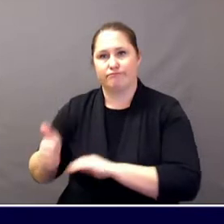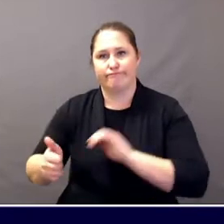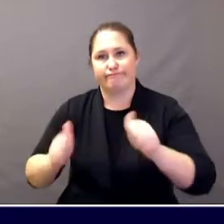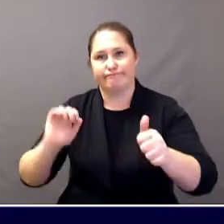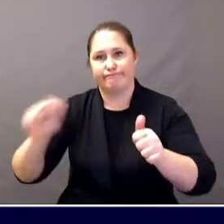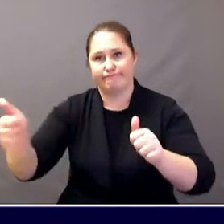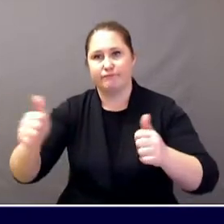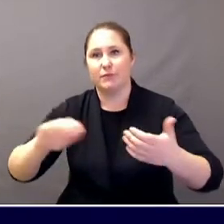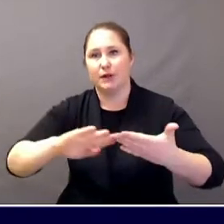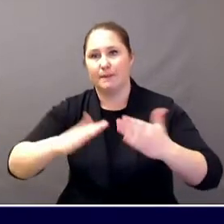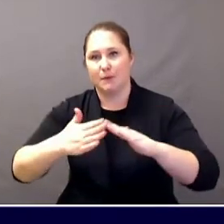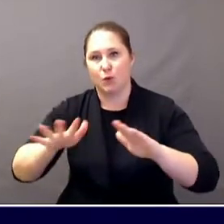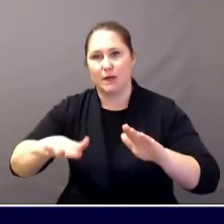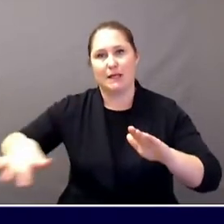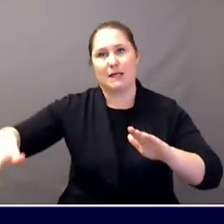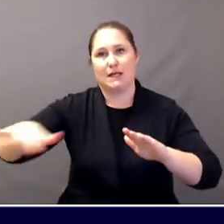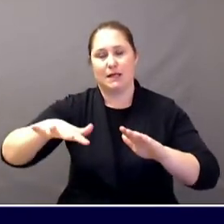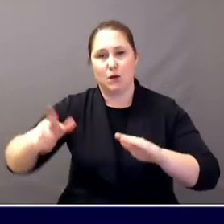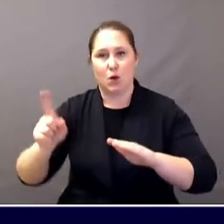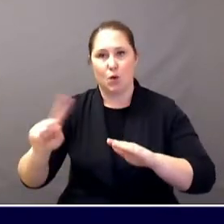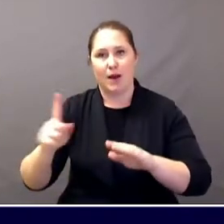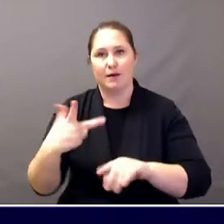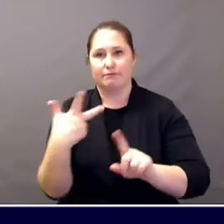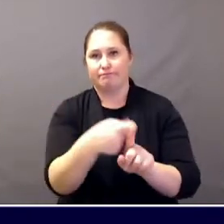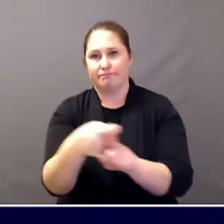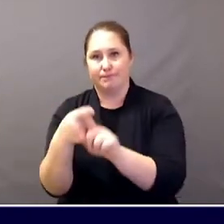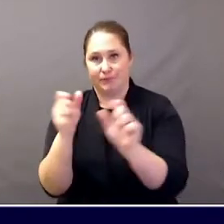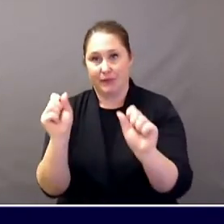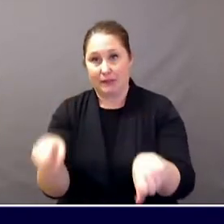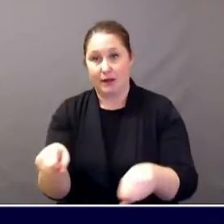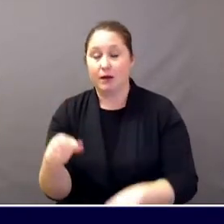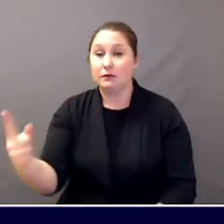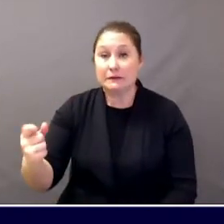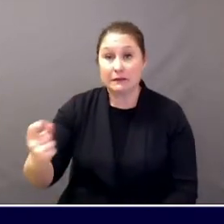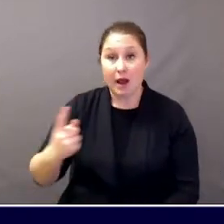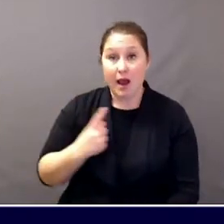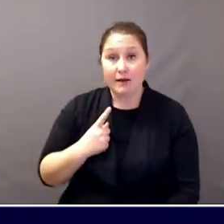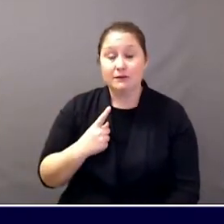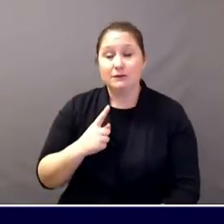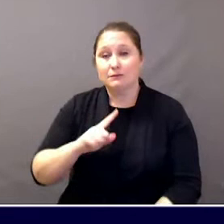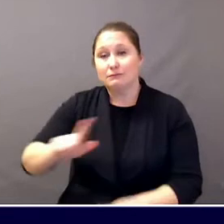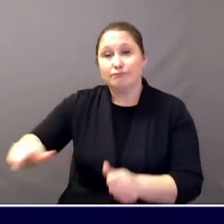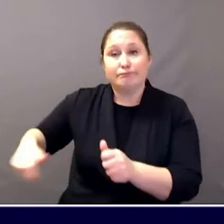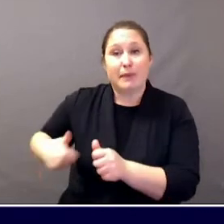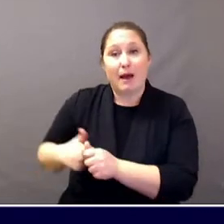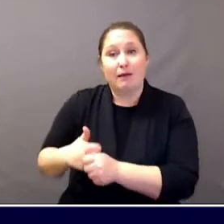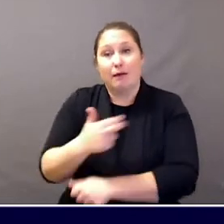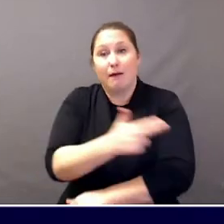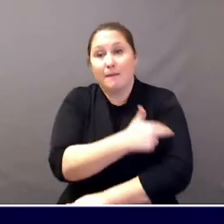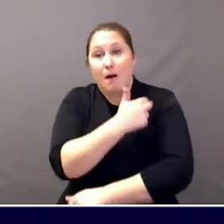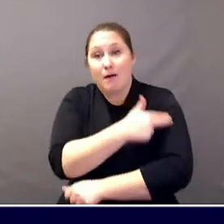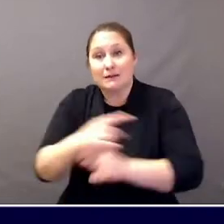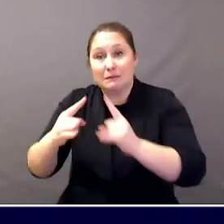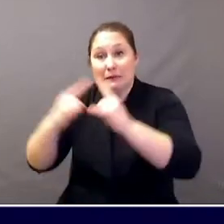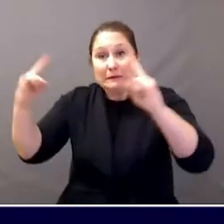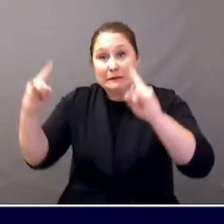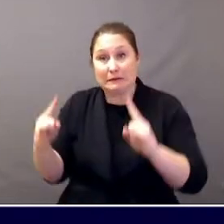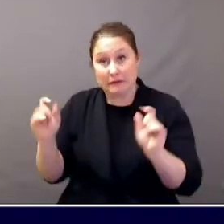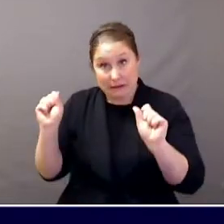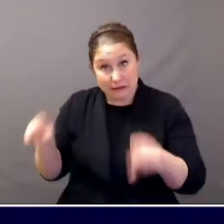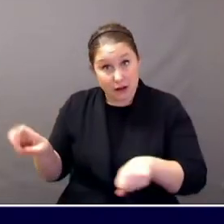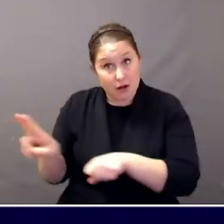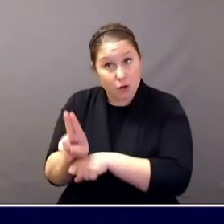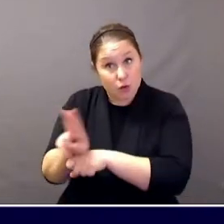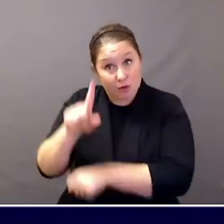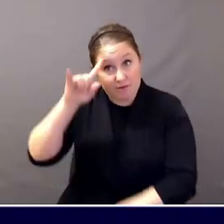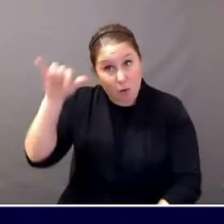about utilizing the sites, these alternative care sites, that's something that's under consideration. We have to do so carefully